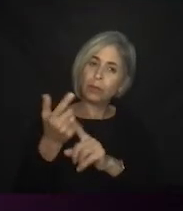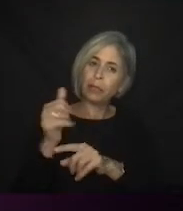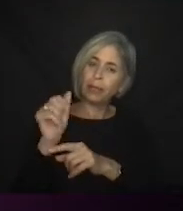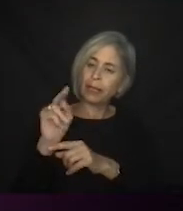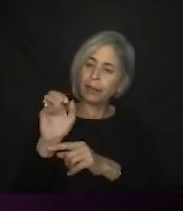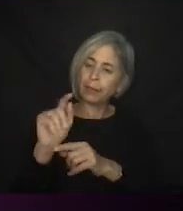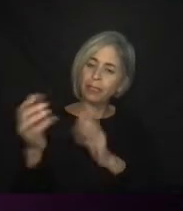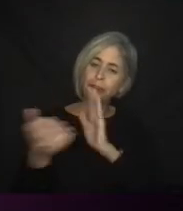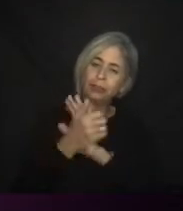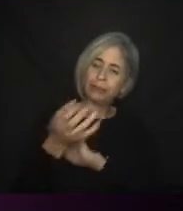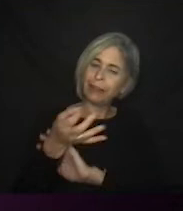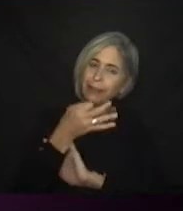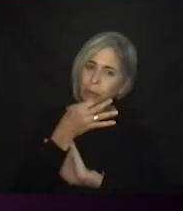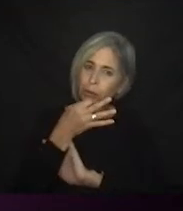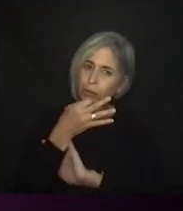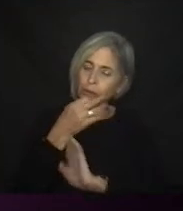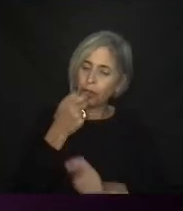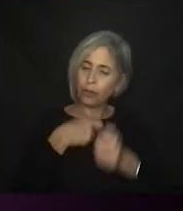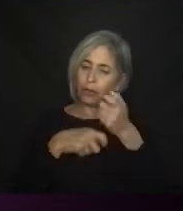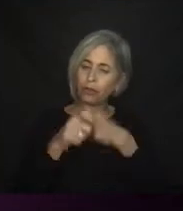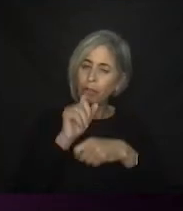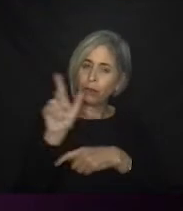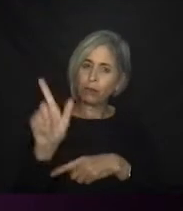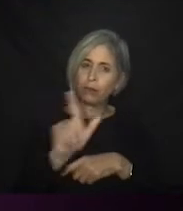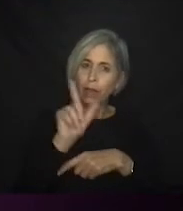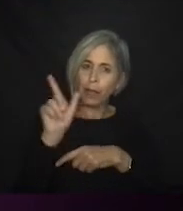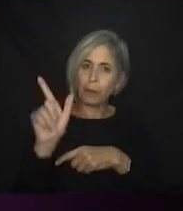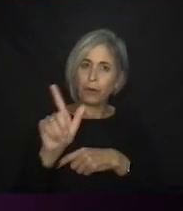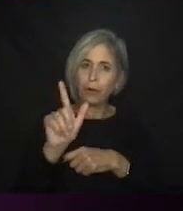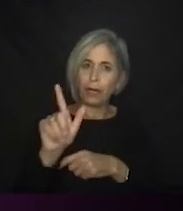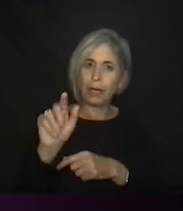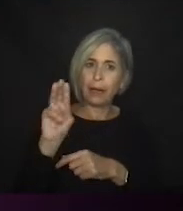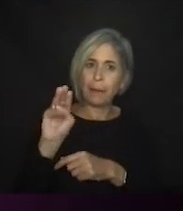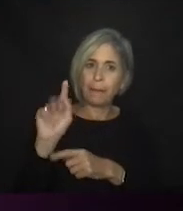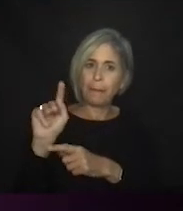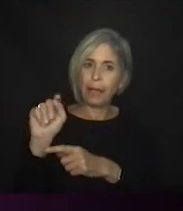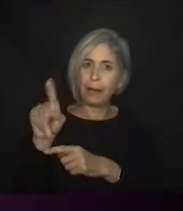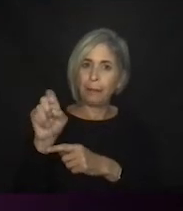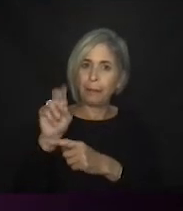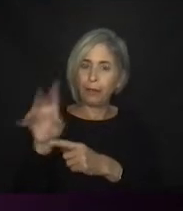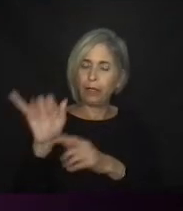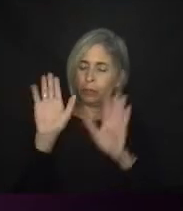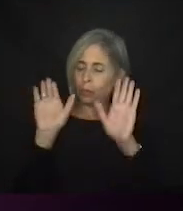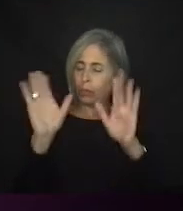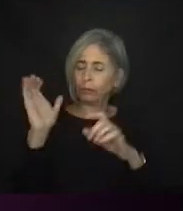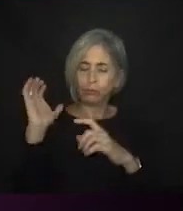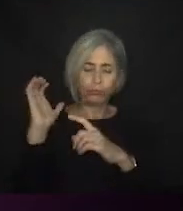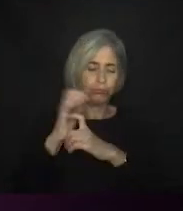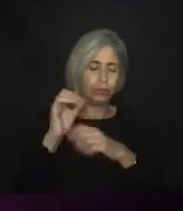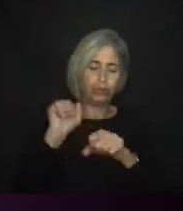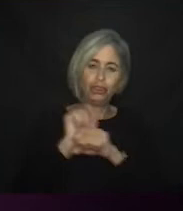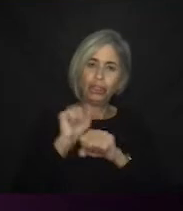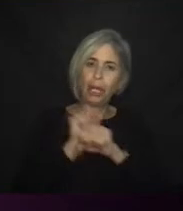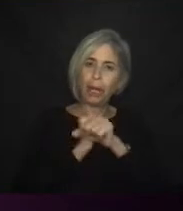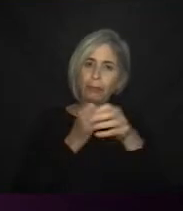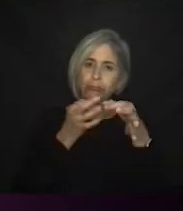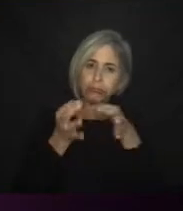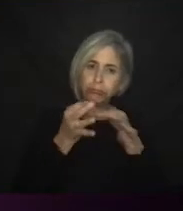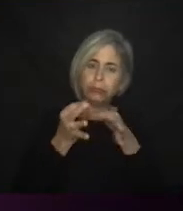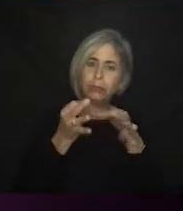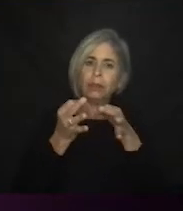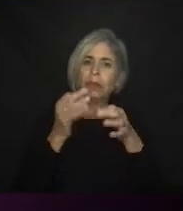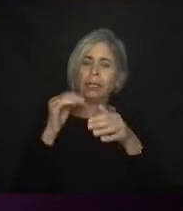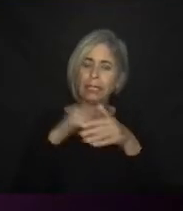an animation expert. The creator of the library, Matt Perry, has done a great job handling the intricacies and ins and